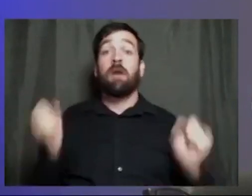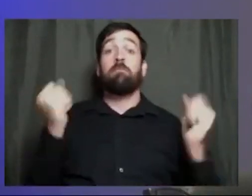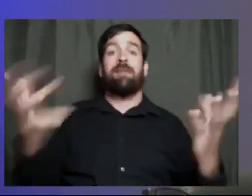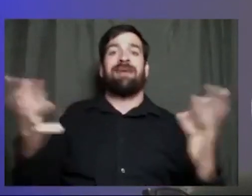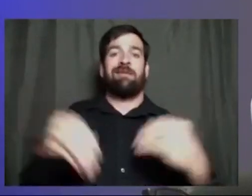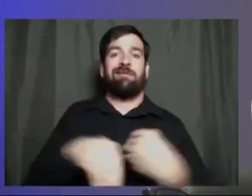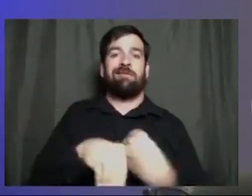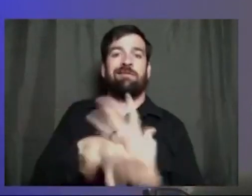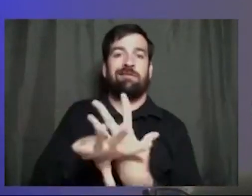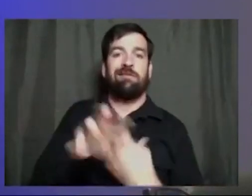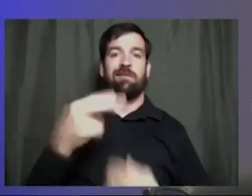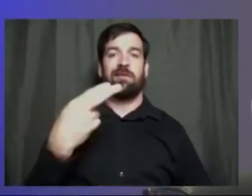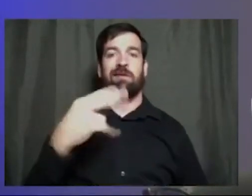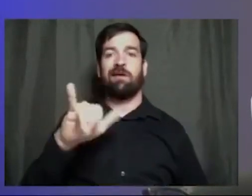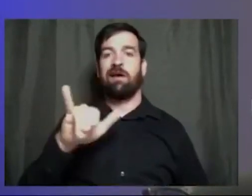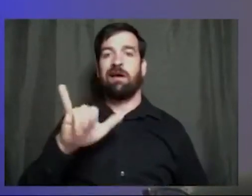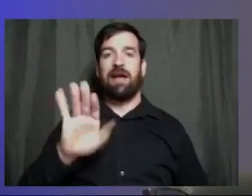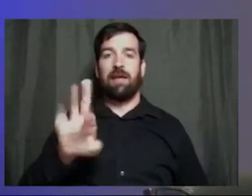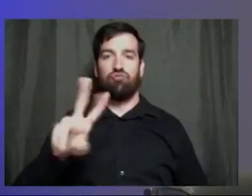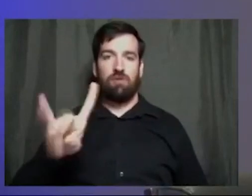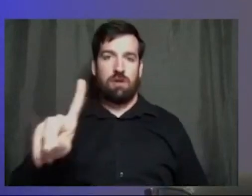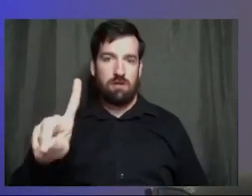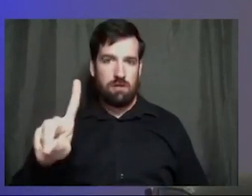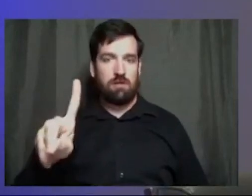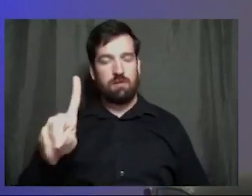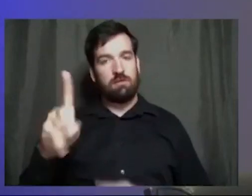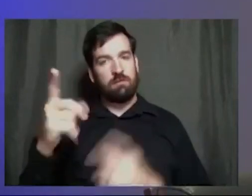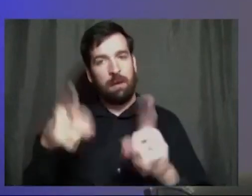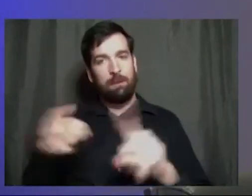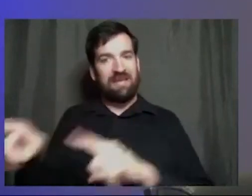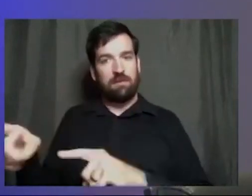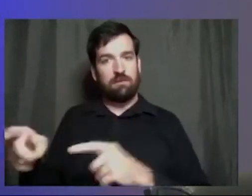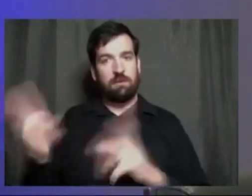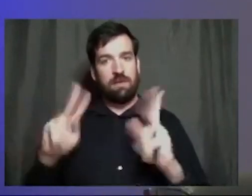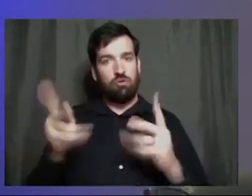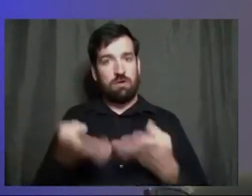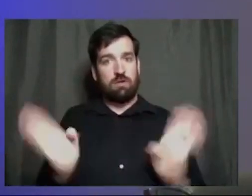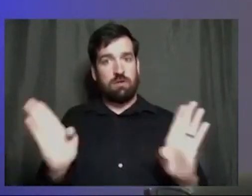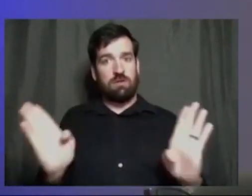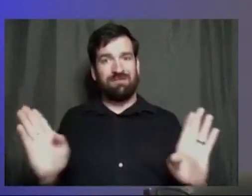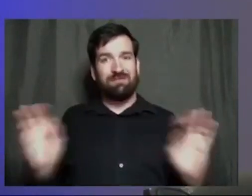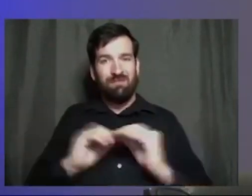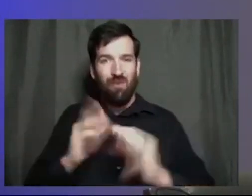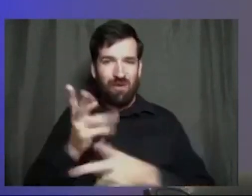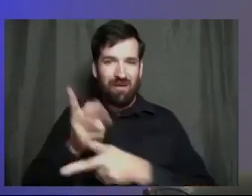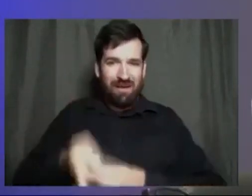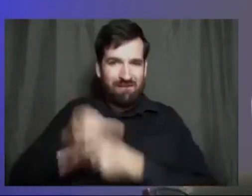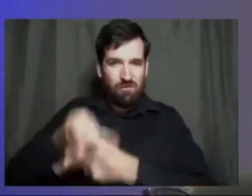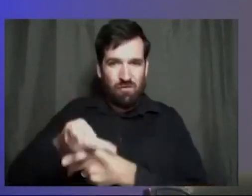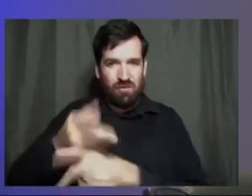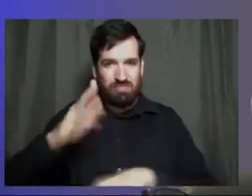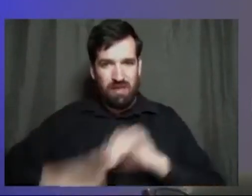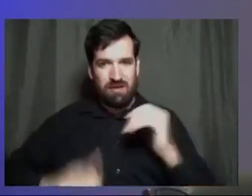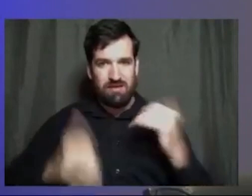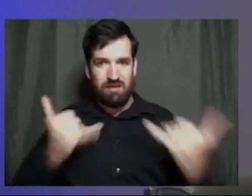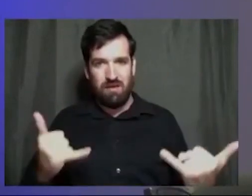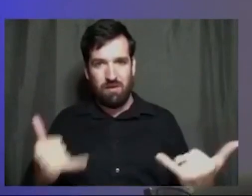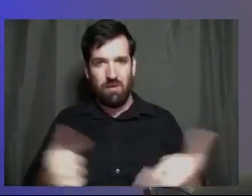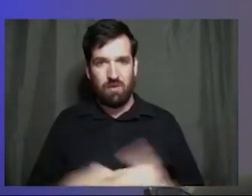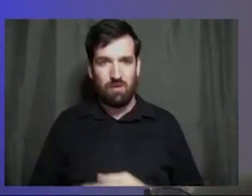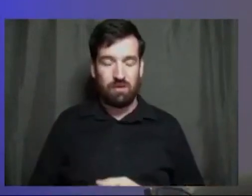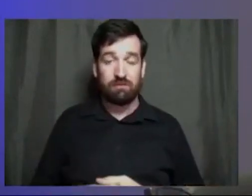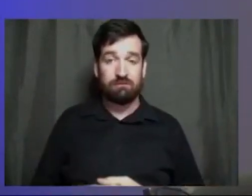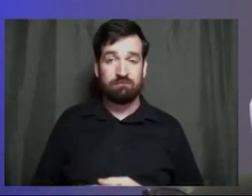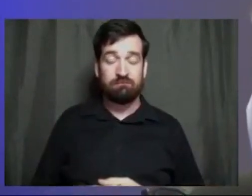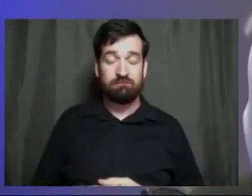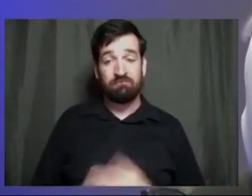So, I think people were just, in general, more careful than they kind of are this time around. And